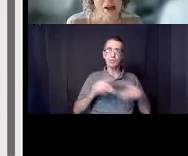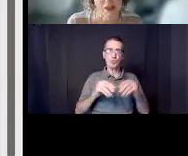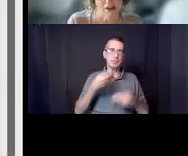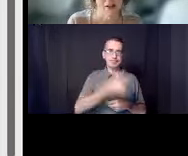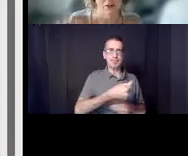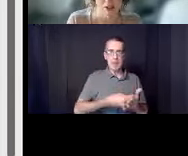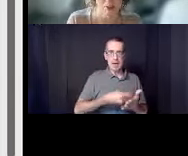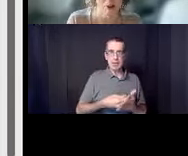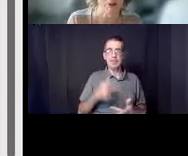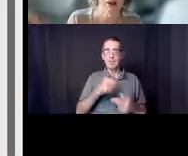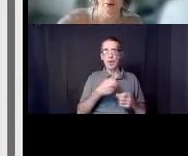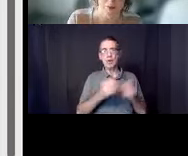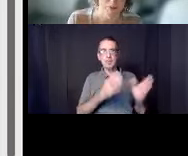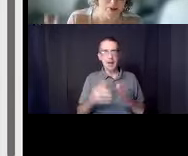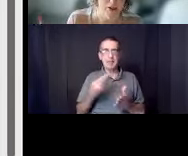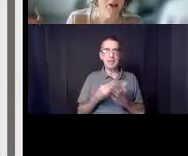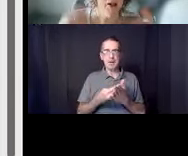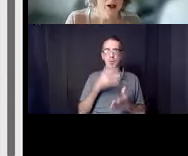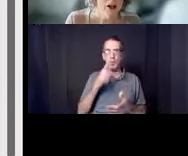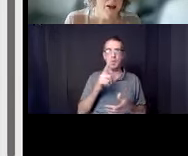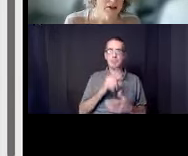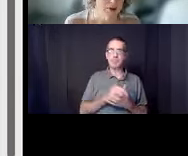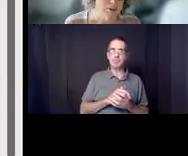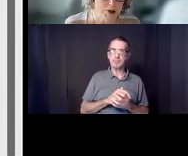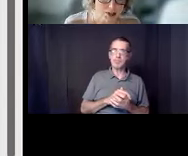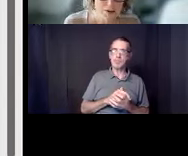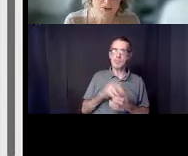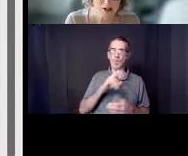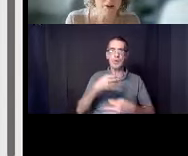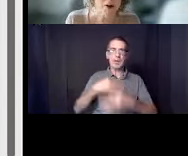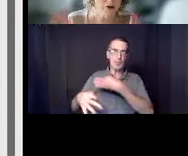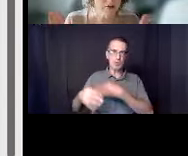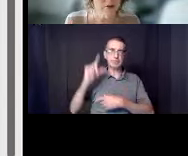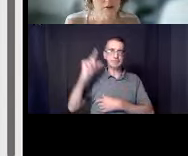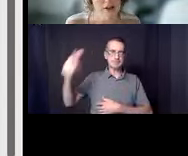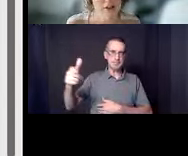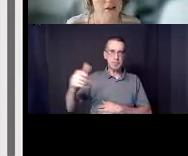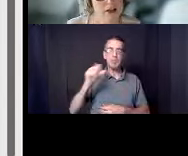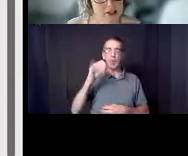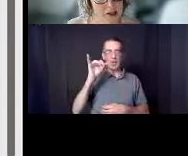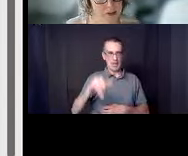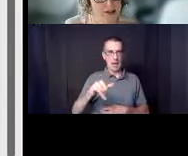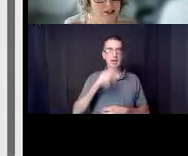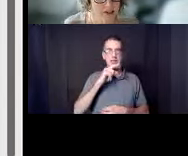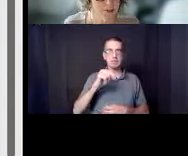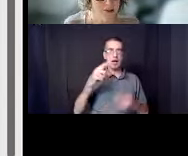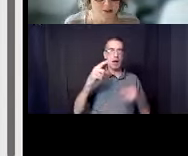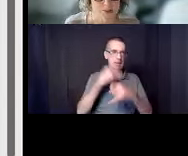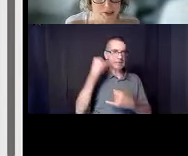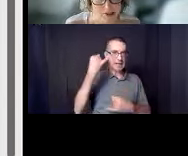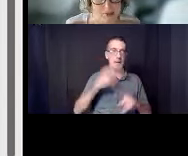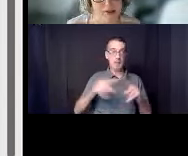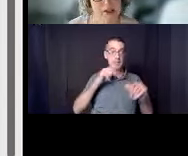money, and then the rescue plan money would reimburse them down the road. So that's a complex idea, but